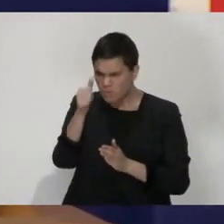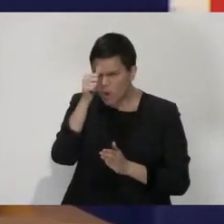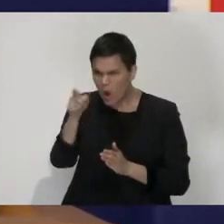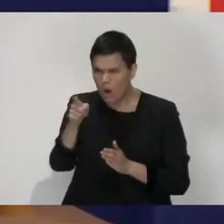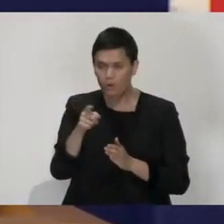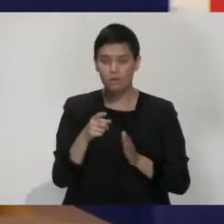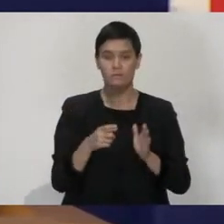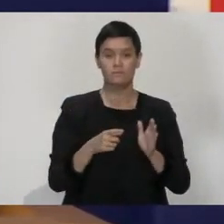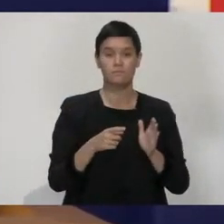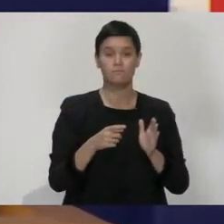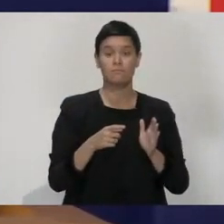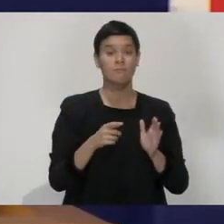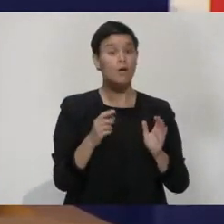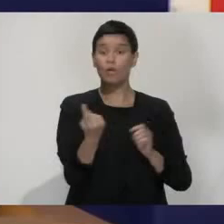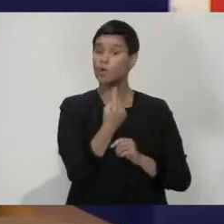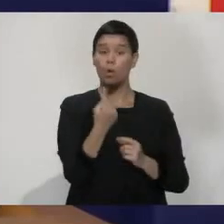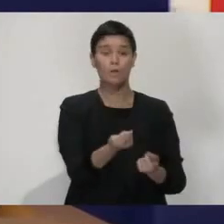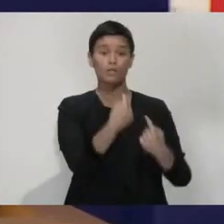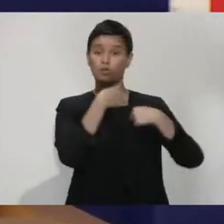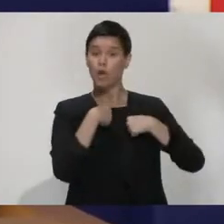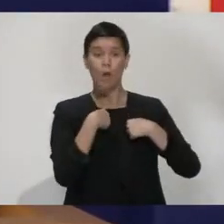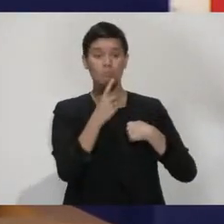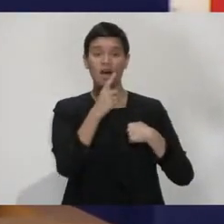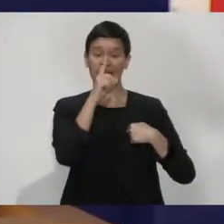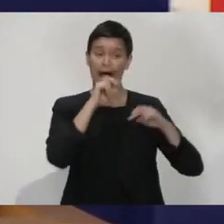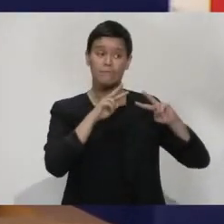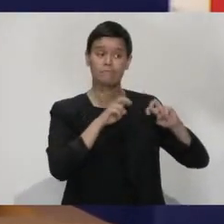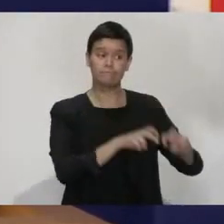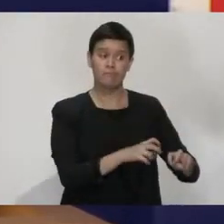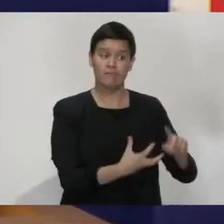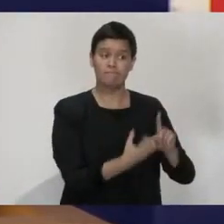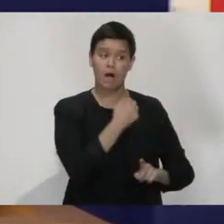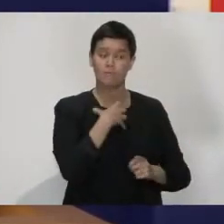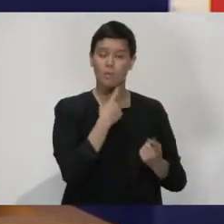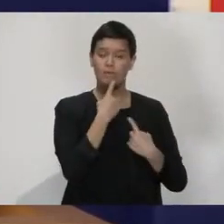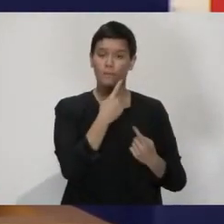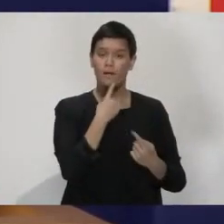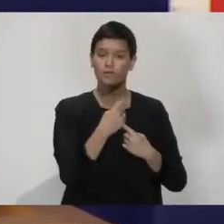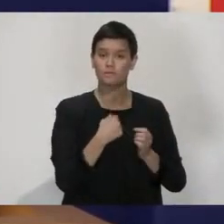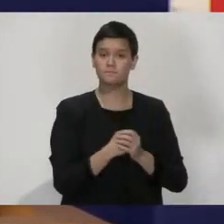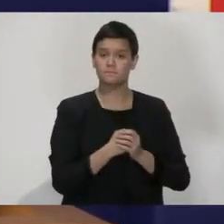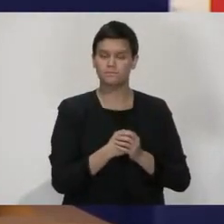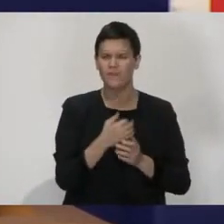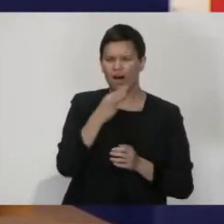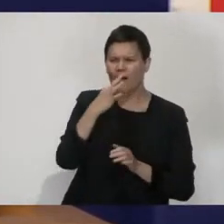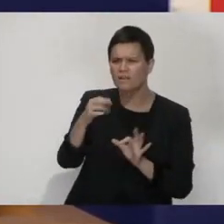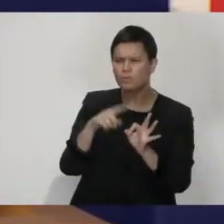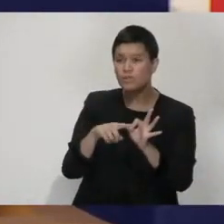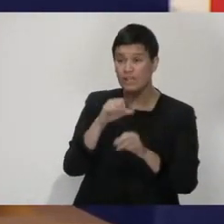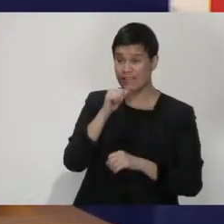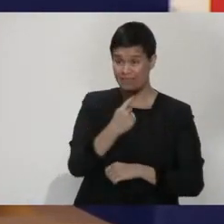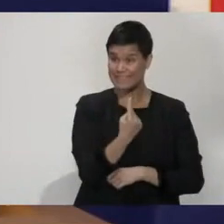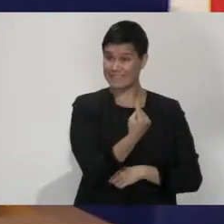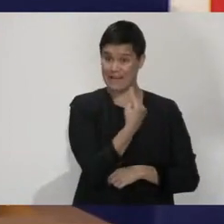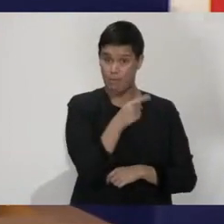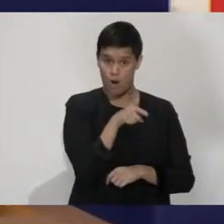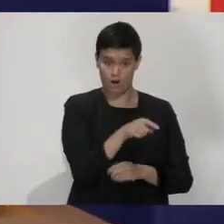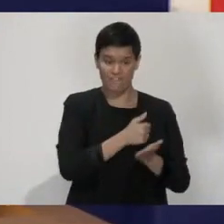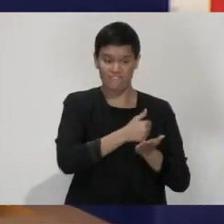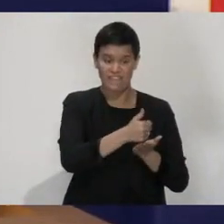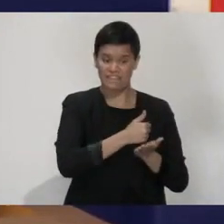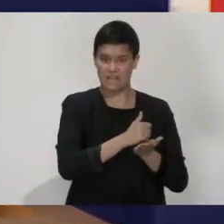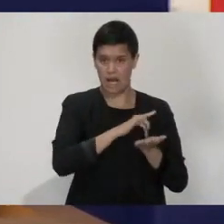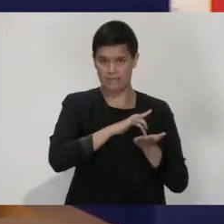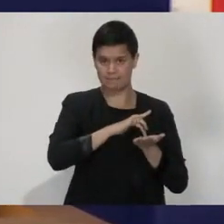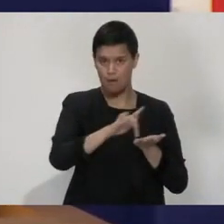into that and get back to you. Sure. So just further to Jess's question, so if an overstayer were to test positive and